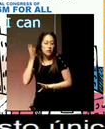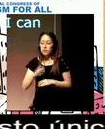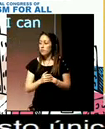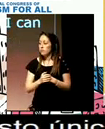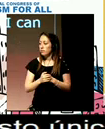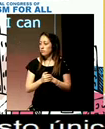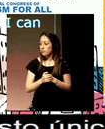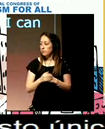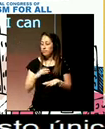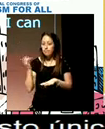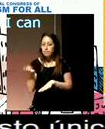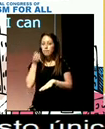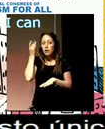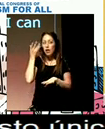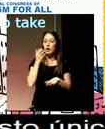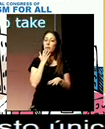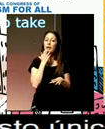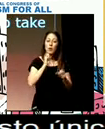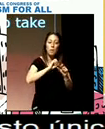account.